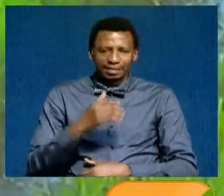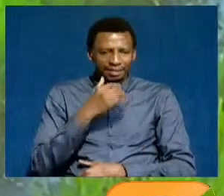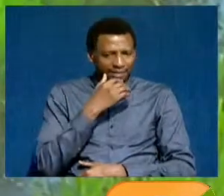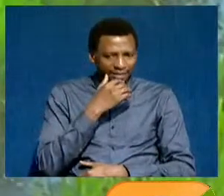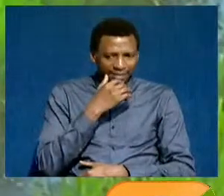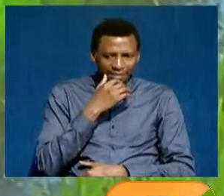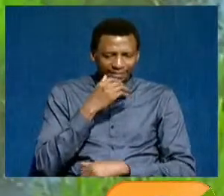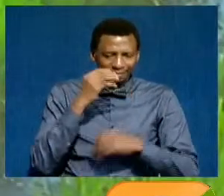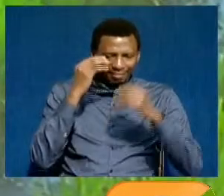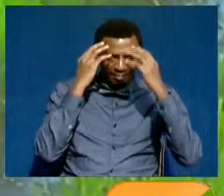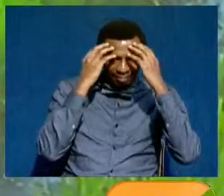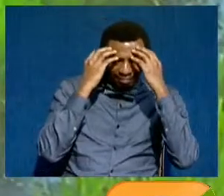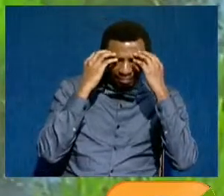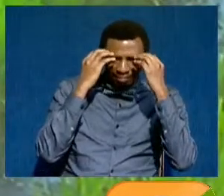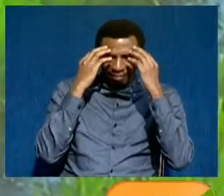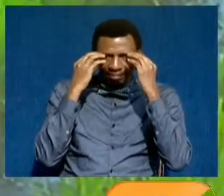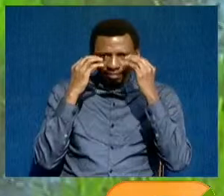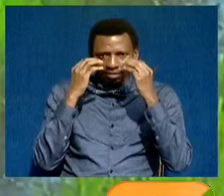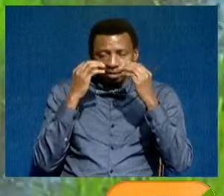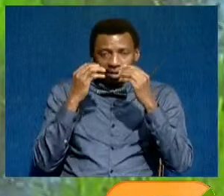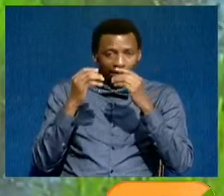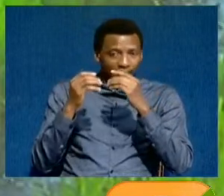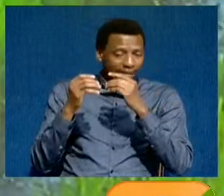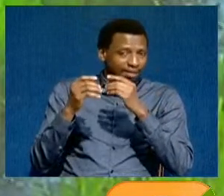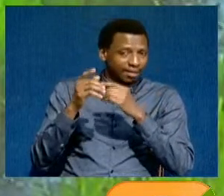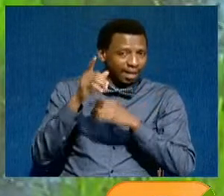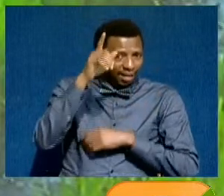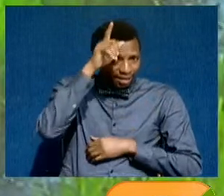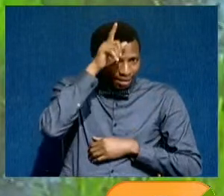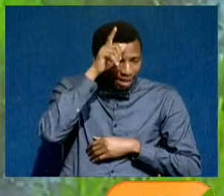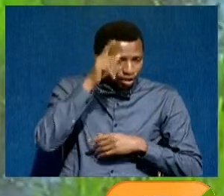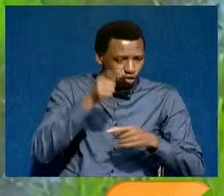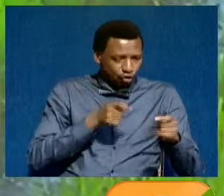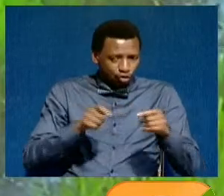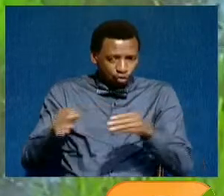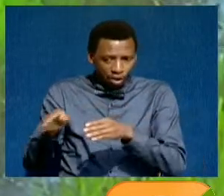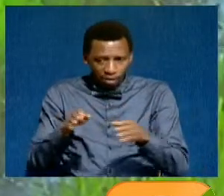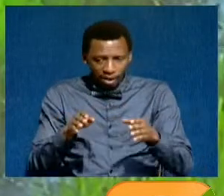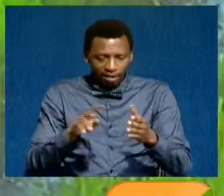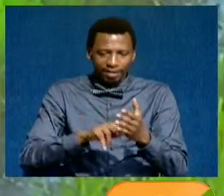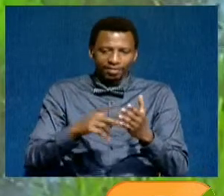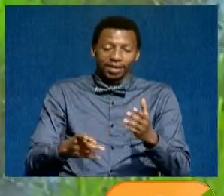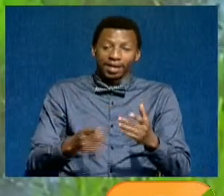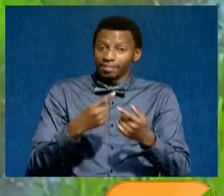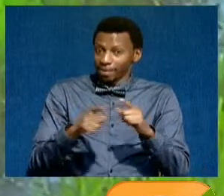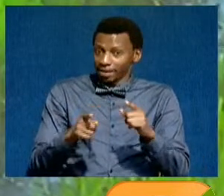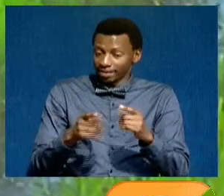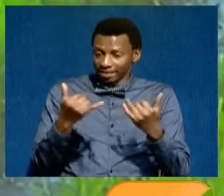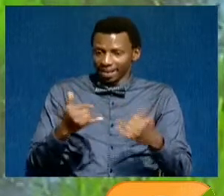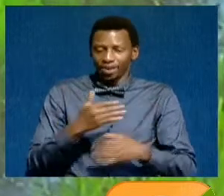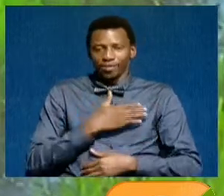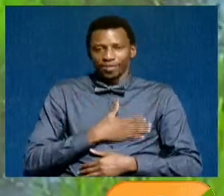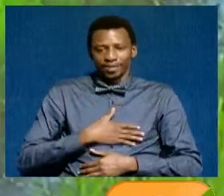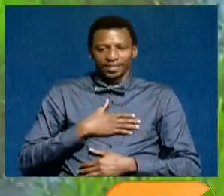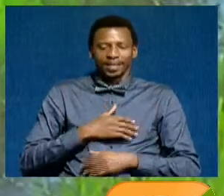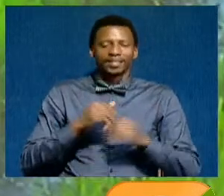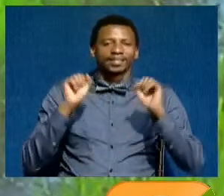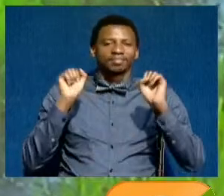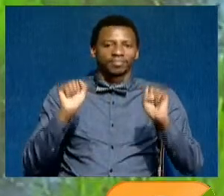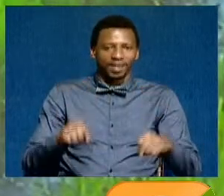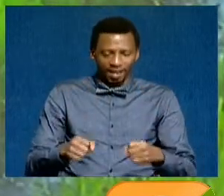have failed, but as Emily Chebet reports, science may now offer a lifeline. Kenyan and